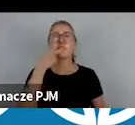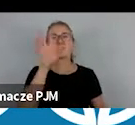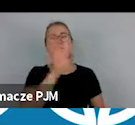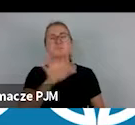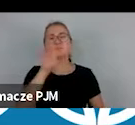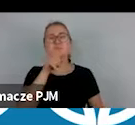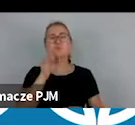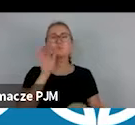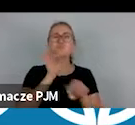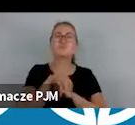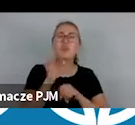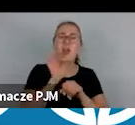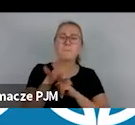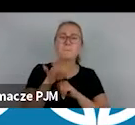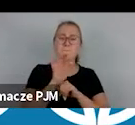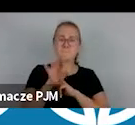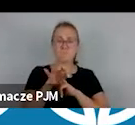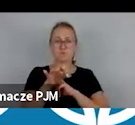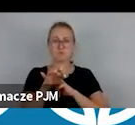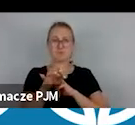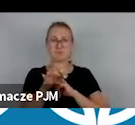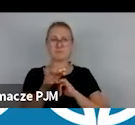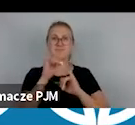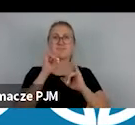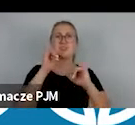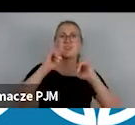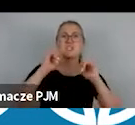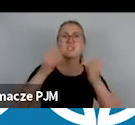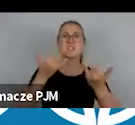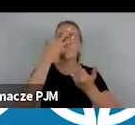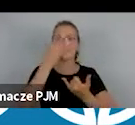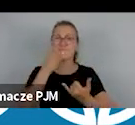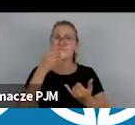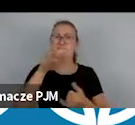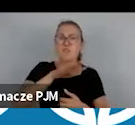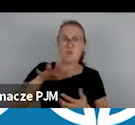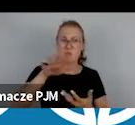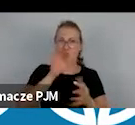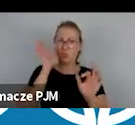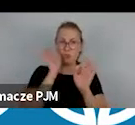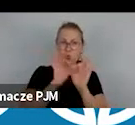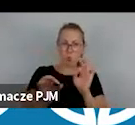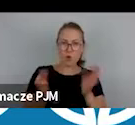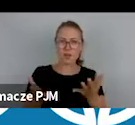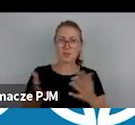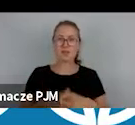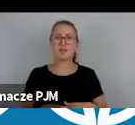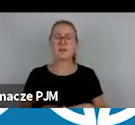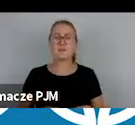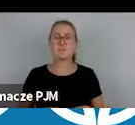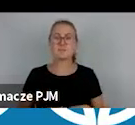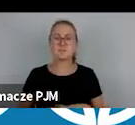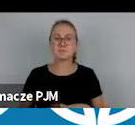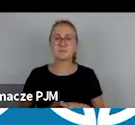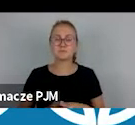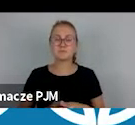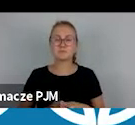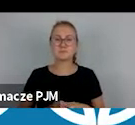work on this project that I'm going to tell you about, we are relying on those kind of